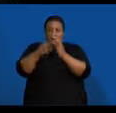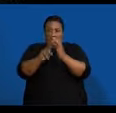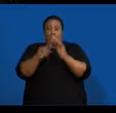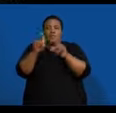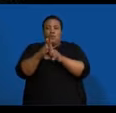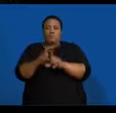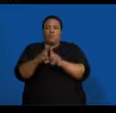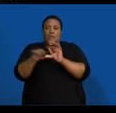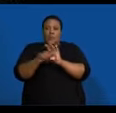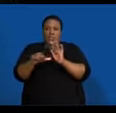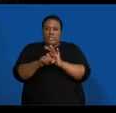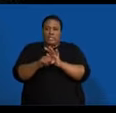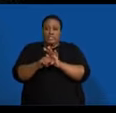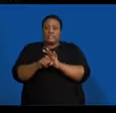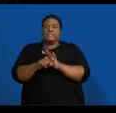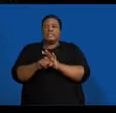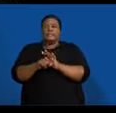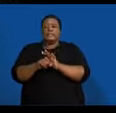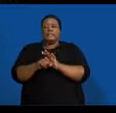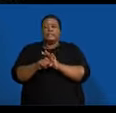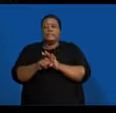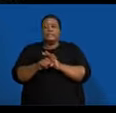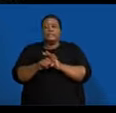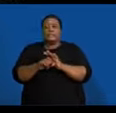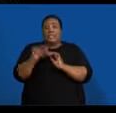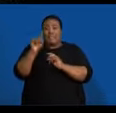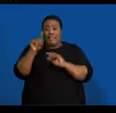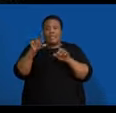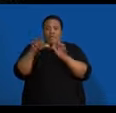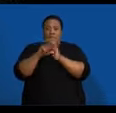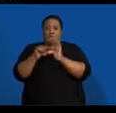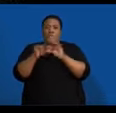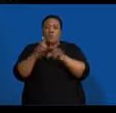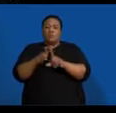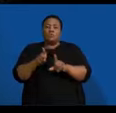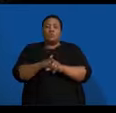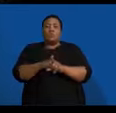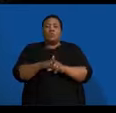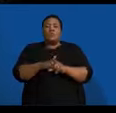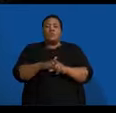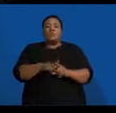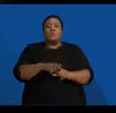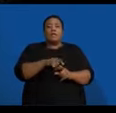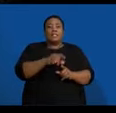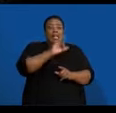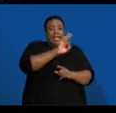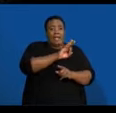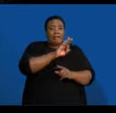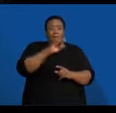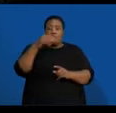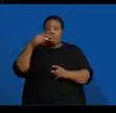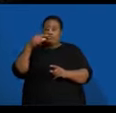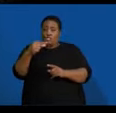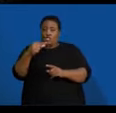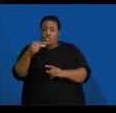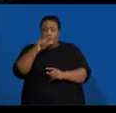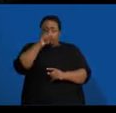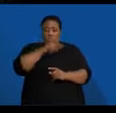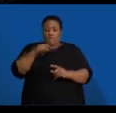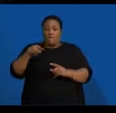interval. The interval is also very important. And then the graphs f and g, they intersect at